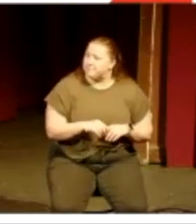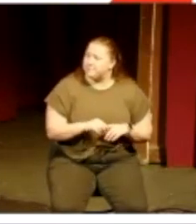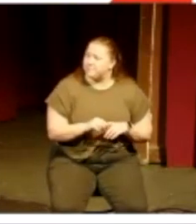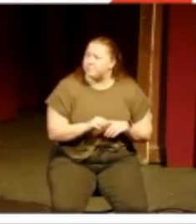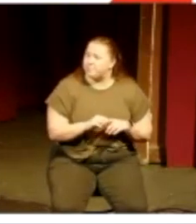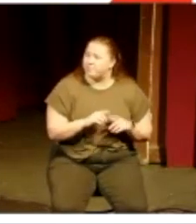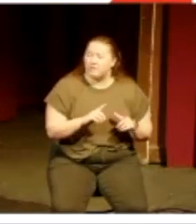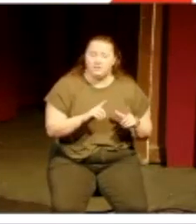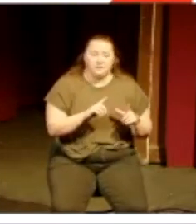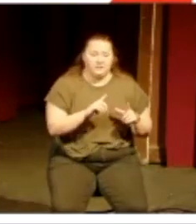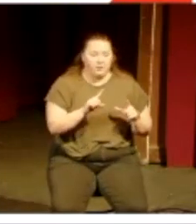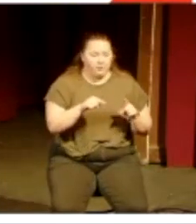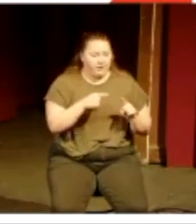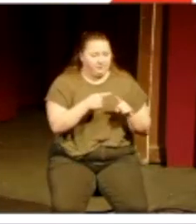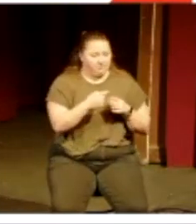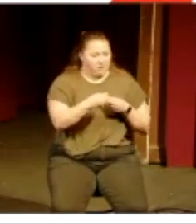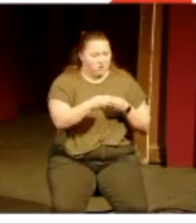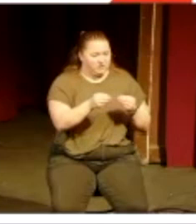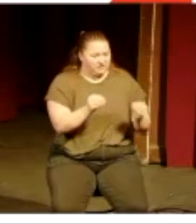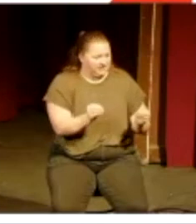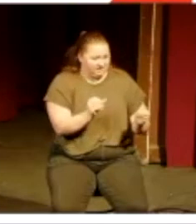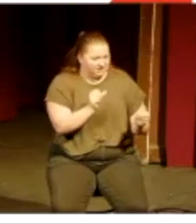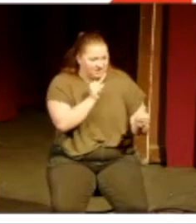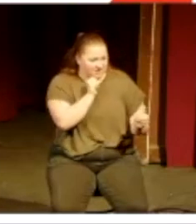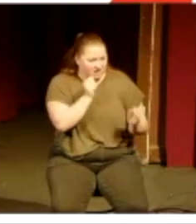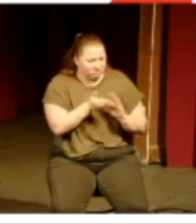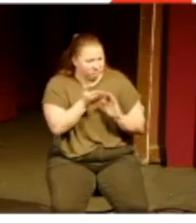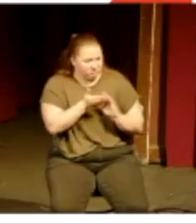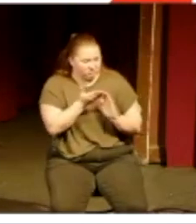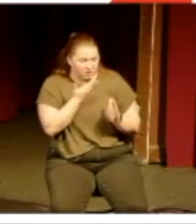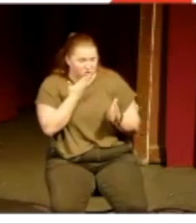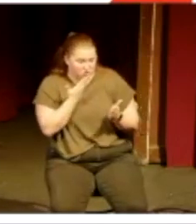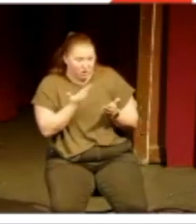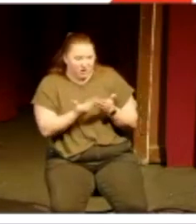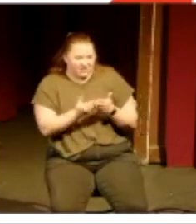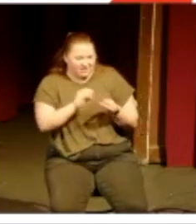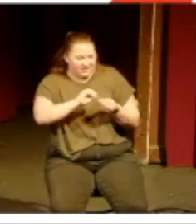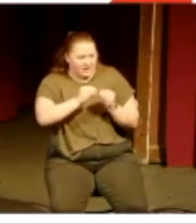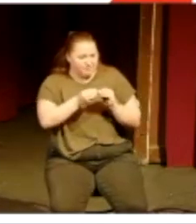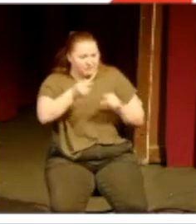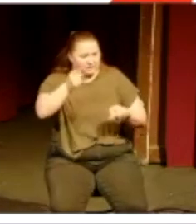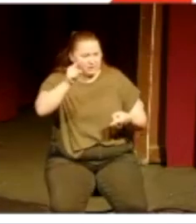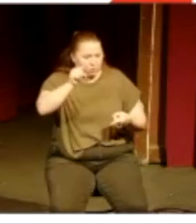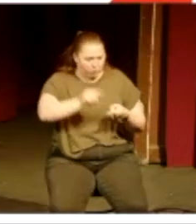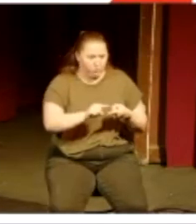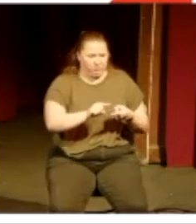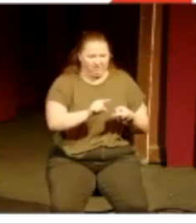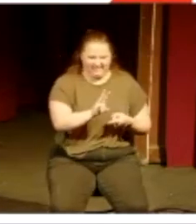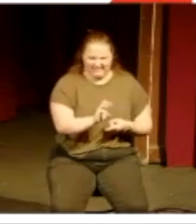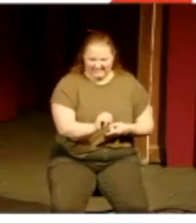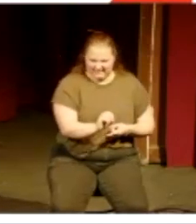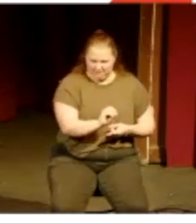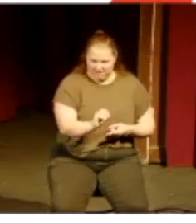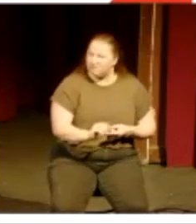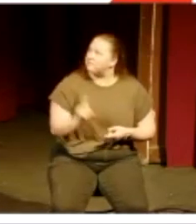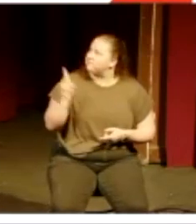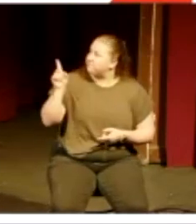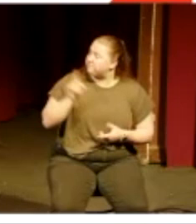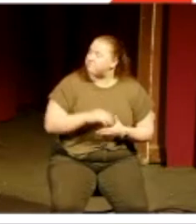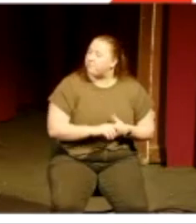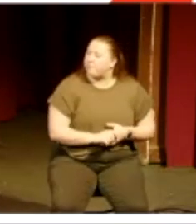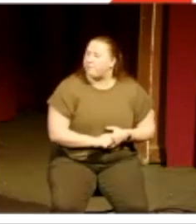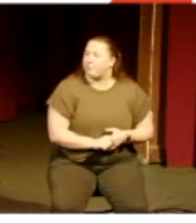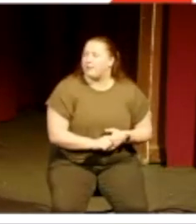when there's an unhealthy organization, these numbers are down in the 60s. People are just not happy. And yet, when we polled all of